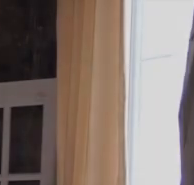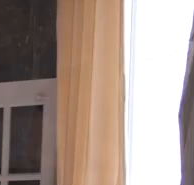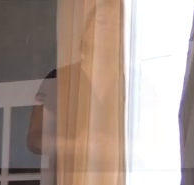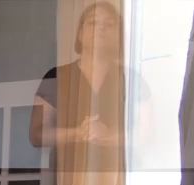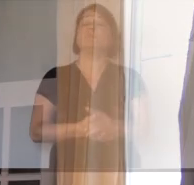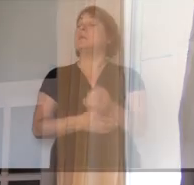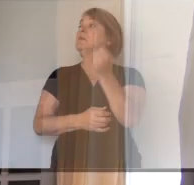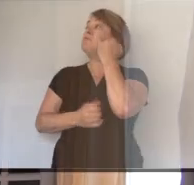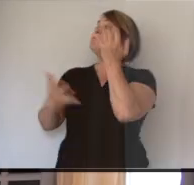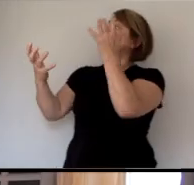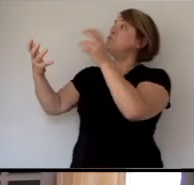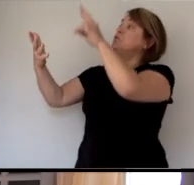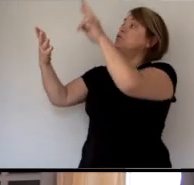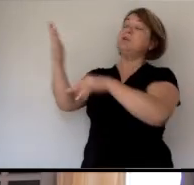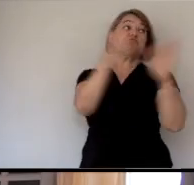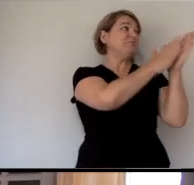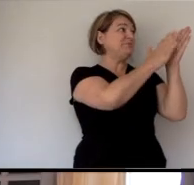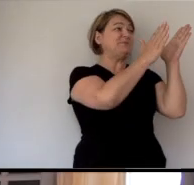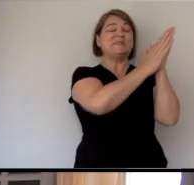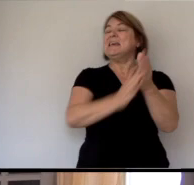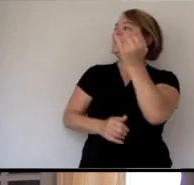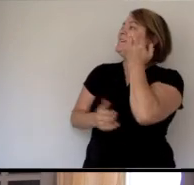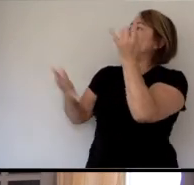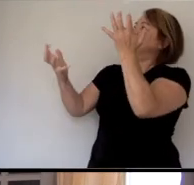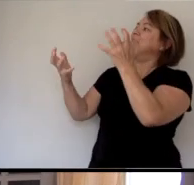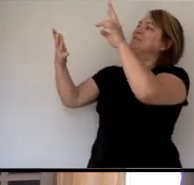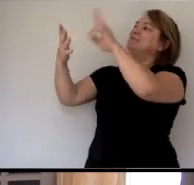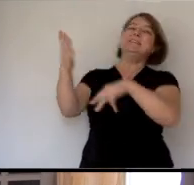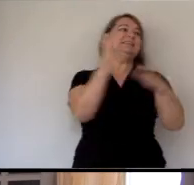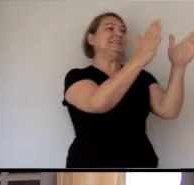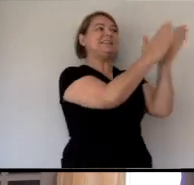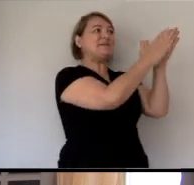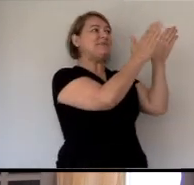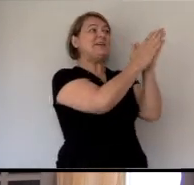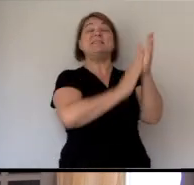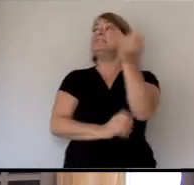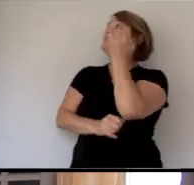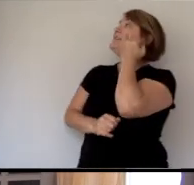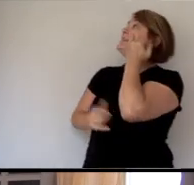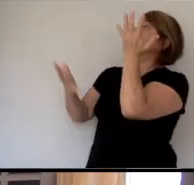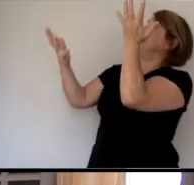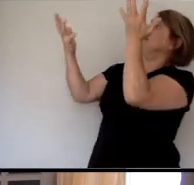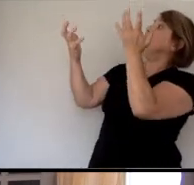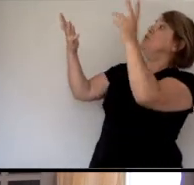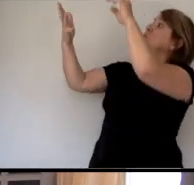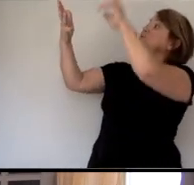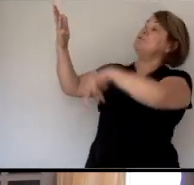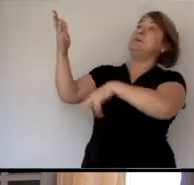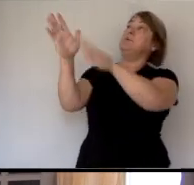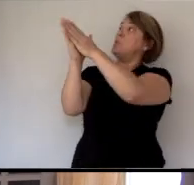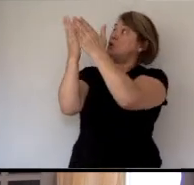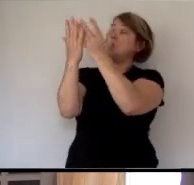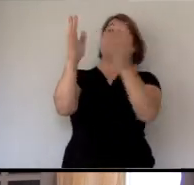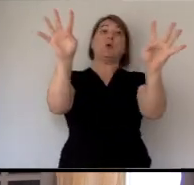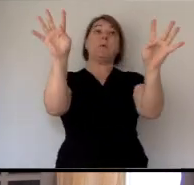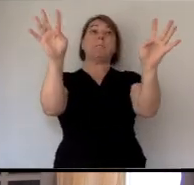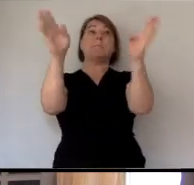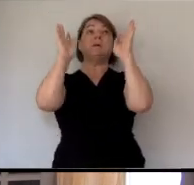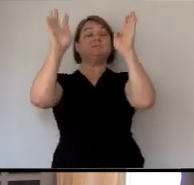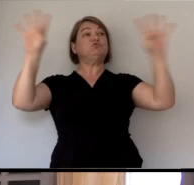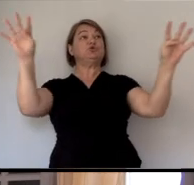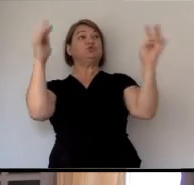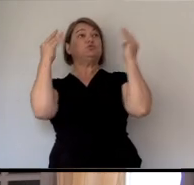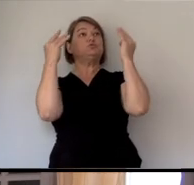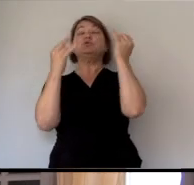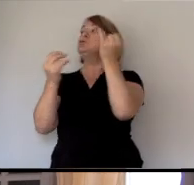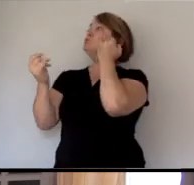If you want to read a book, clap your hands. If you want to read a book, clap your hands. If you want to read a book, listen up and take a look.